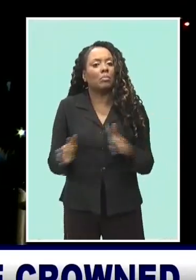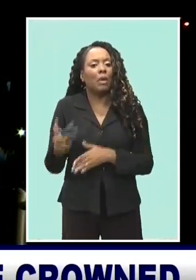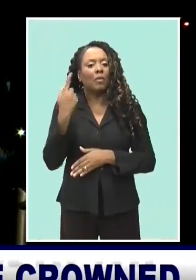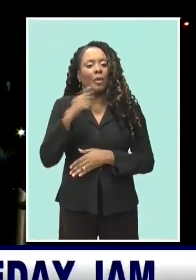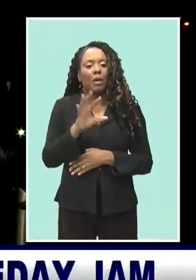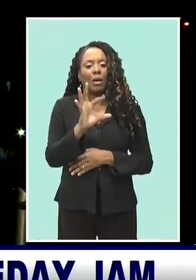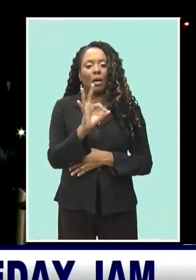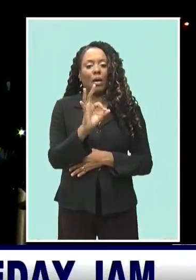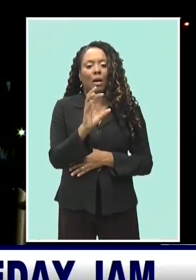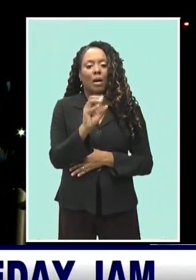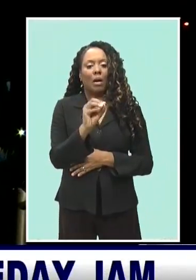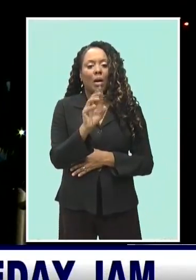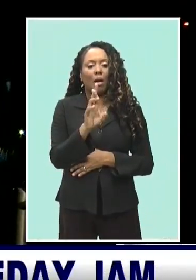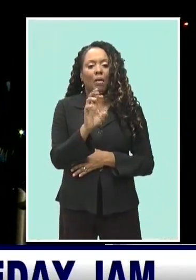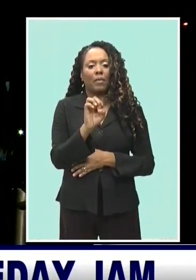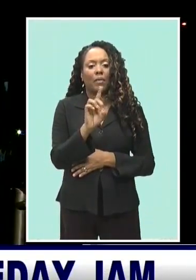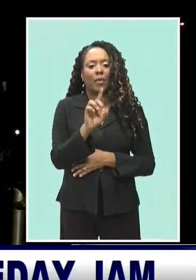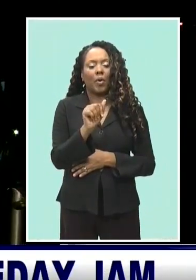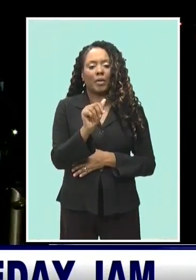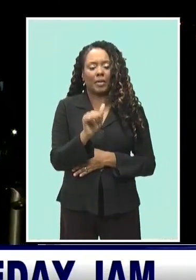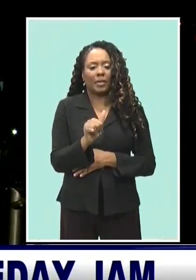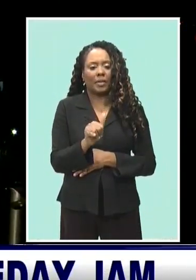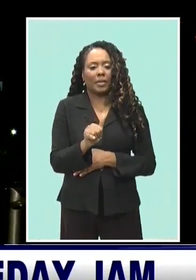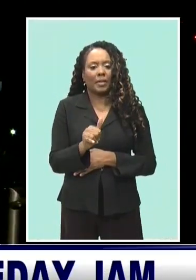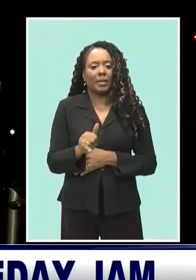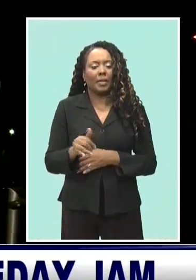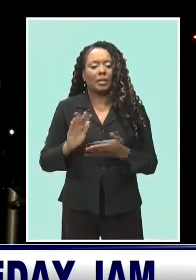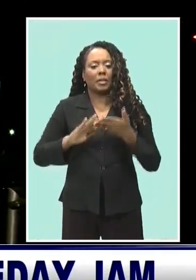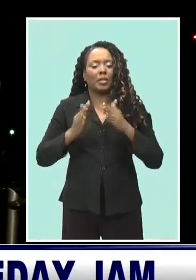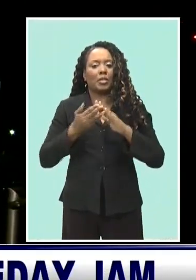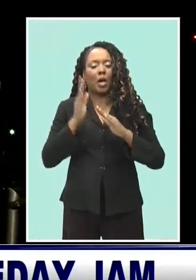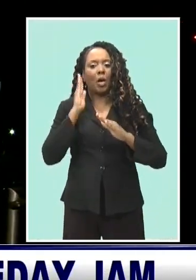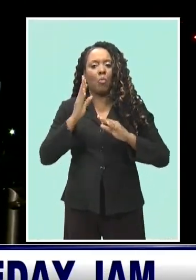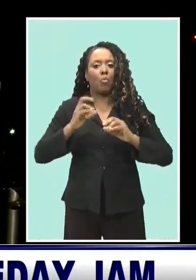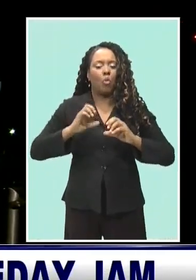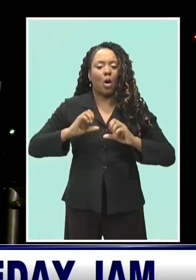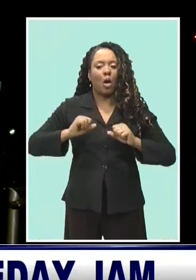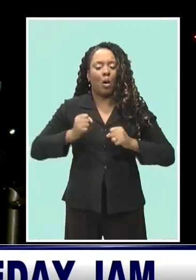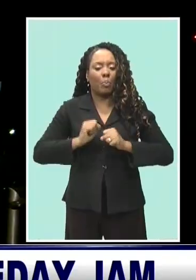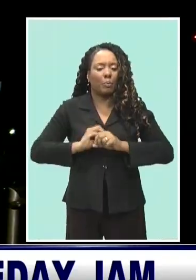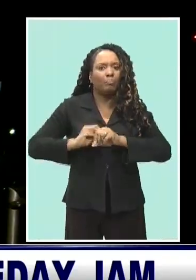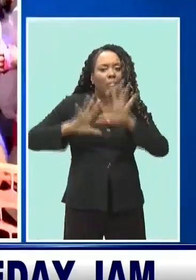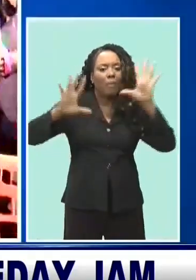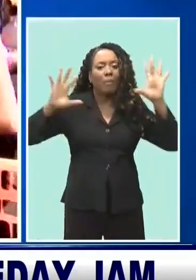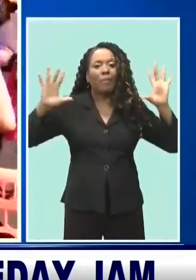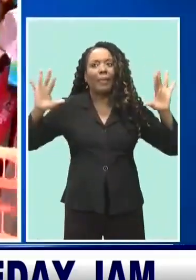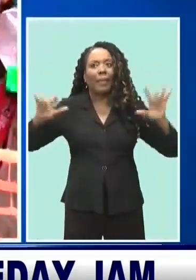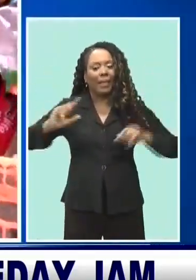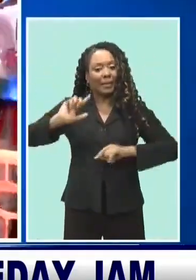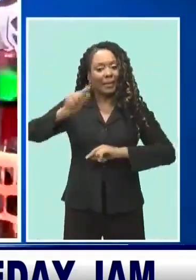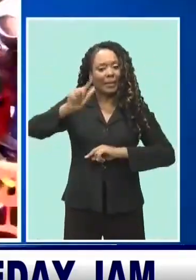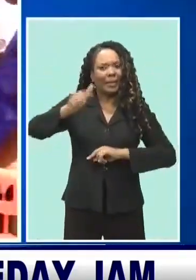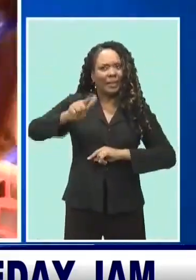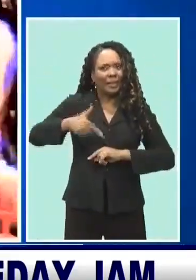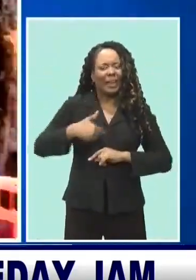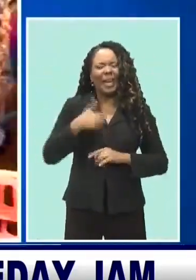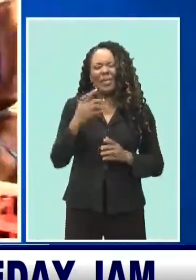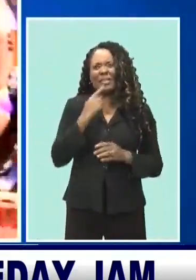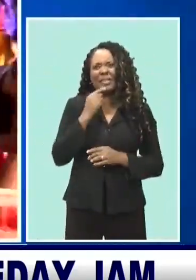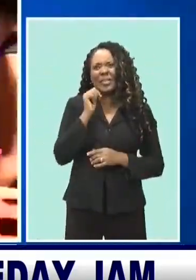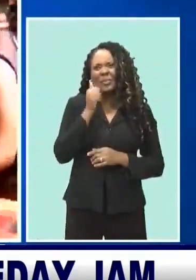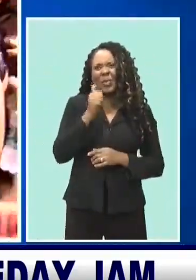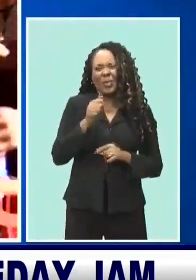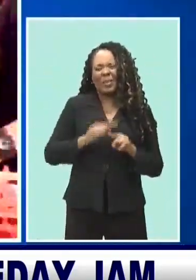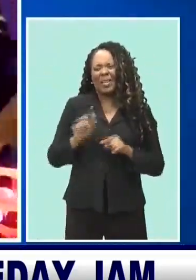morning jump, and the streets of Bridgetown will come alive, Lisa, as you could imagine. Later on, I want to say tomorrow, but it's